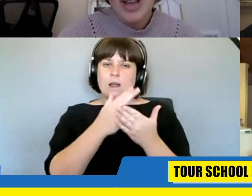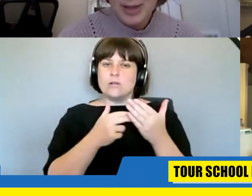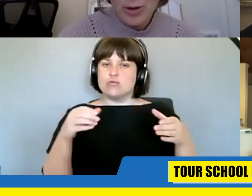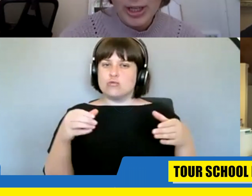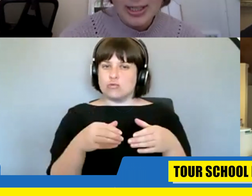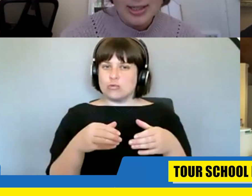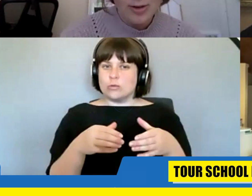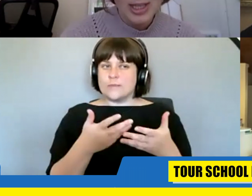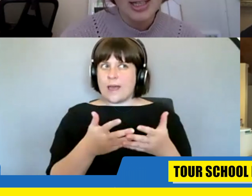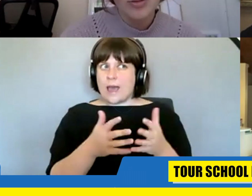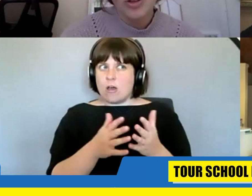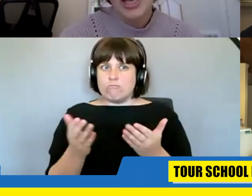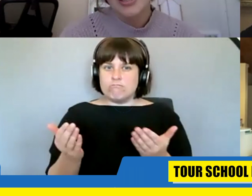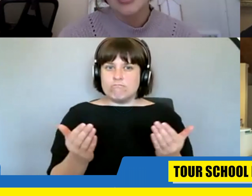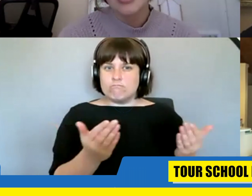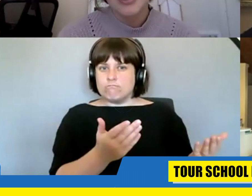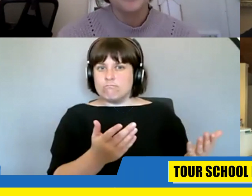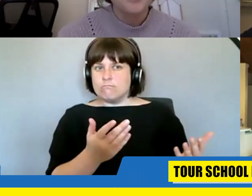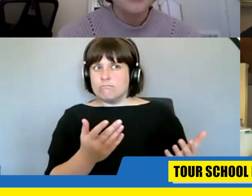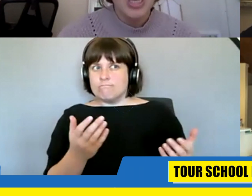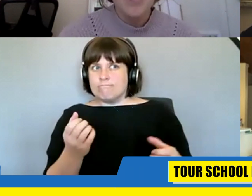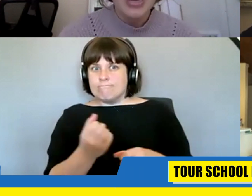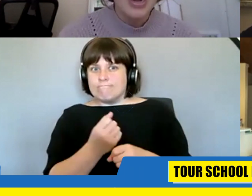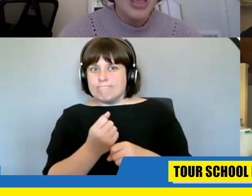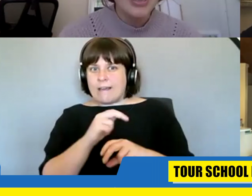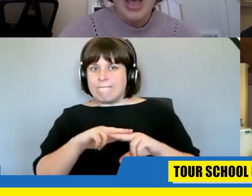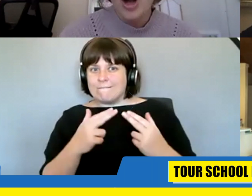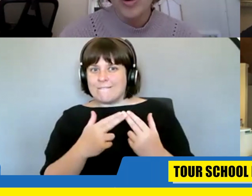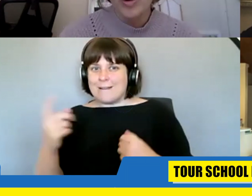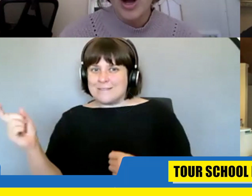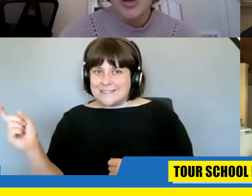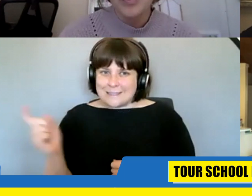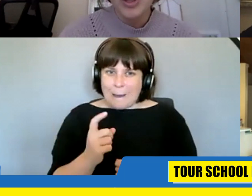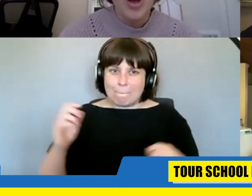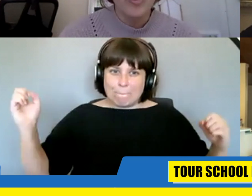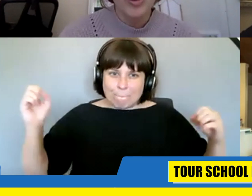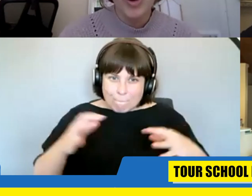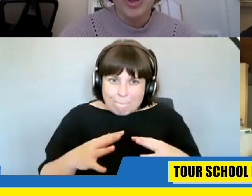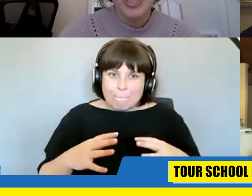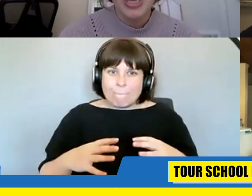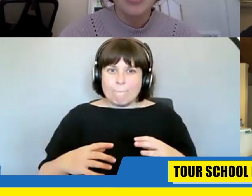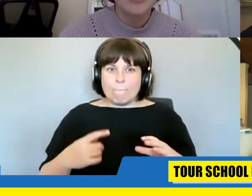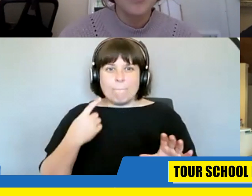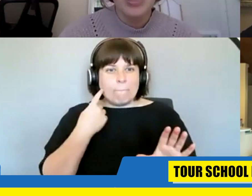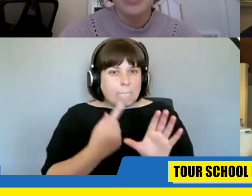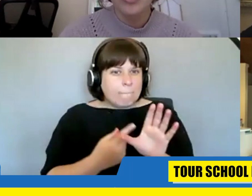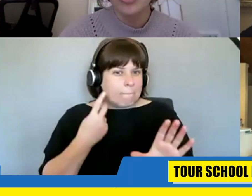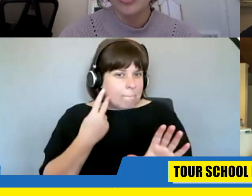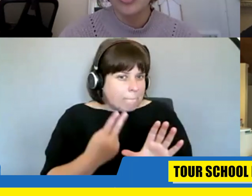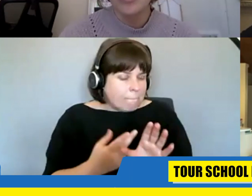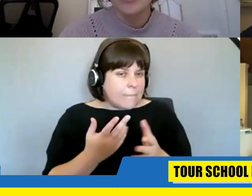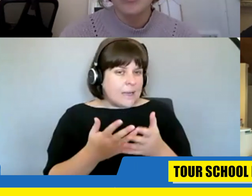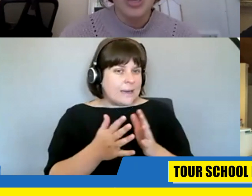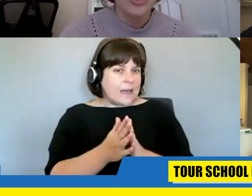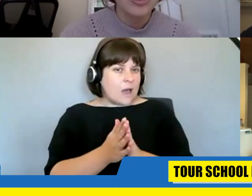those family audiences over the next few years, and how you might want to approach that, maybe